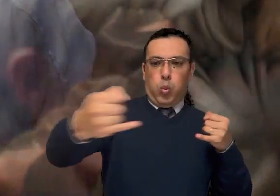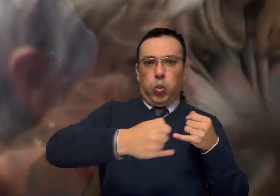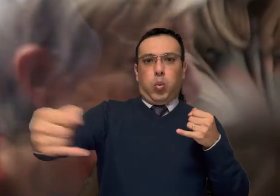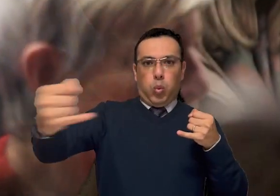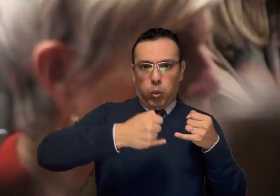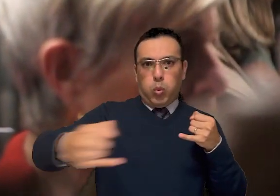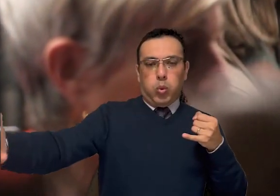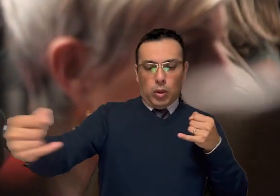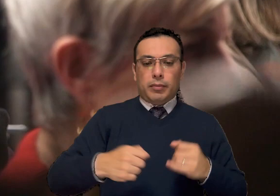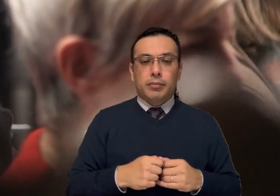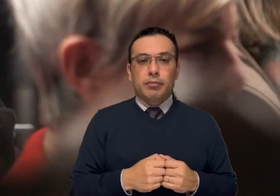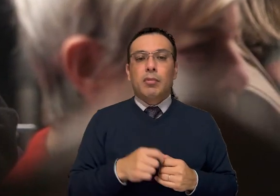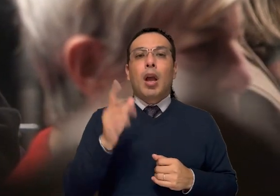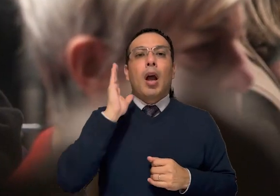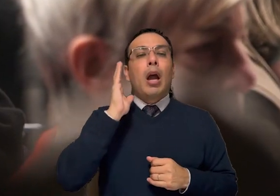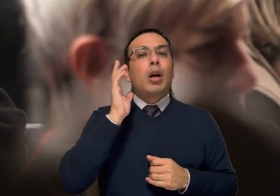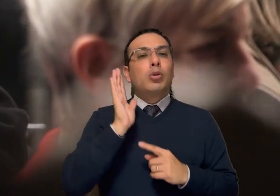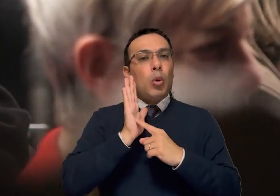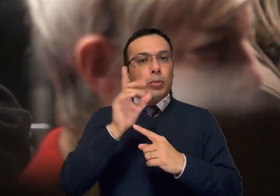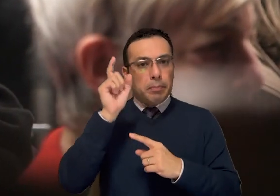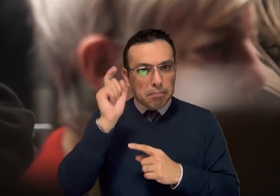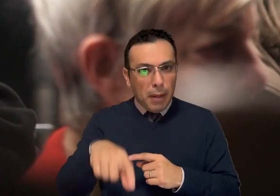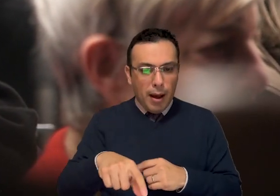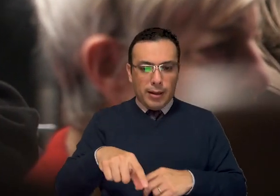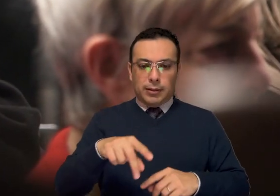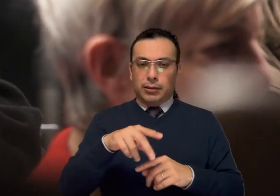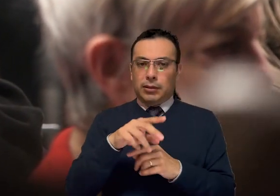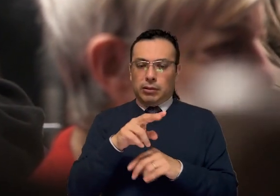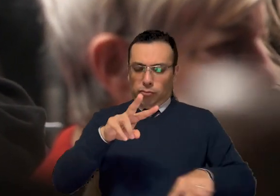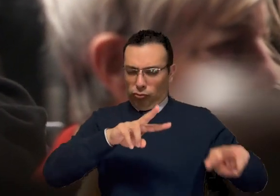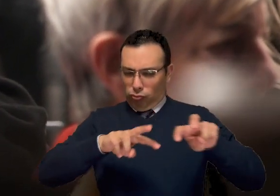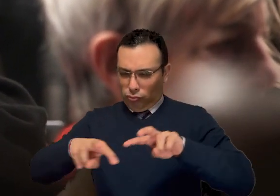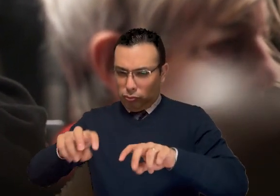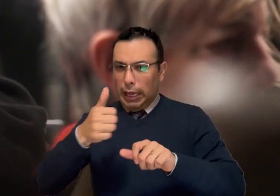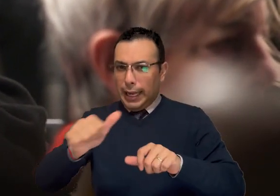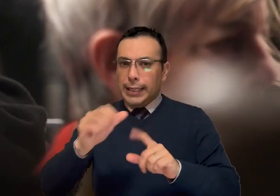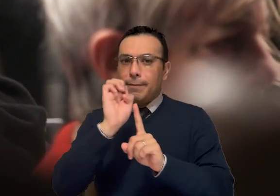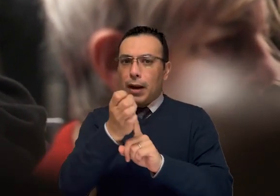environmental impacts of transmission infrastructure, and it allows the public